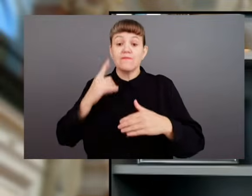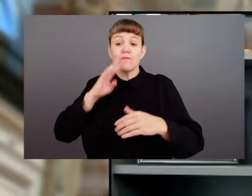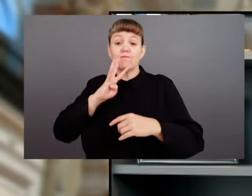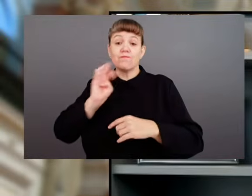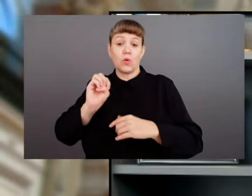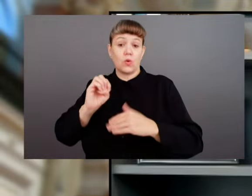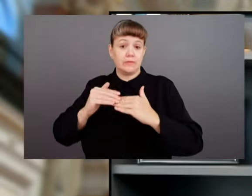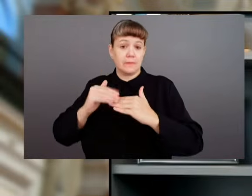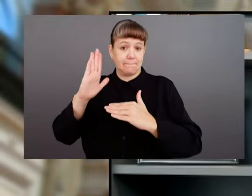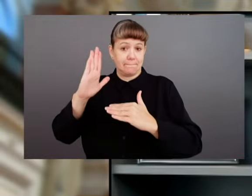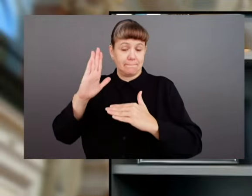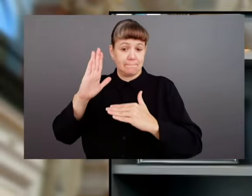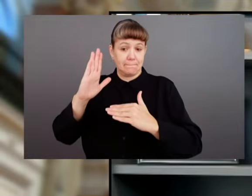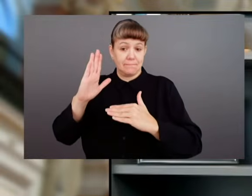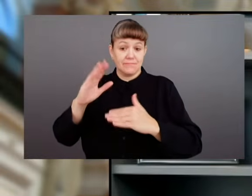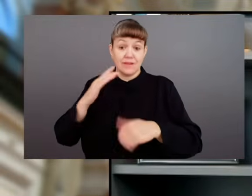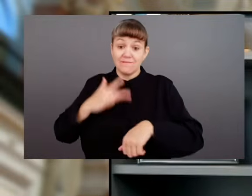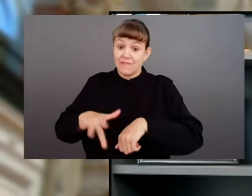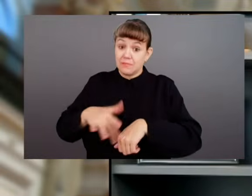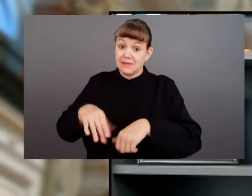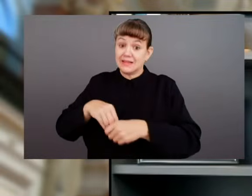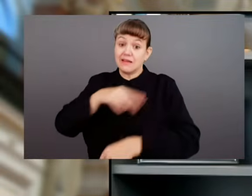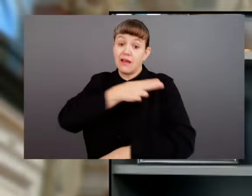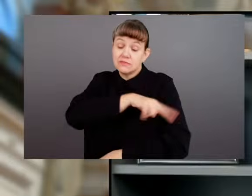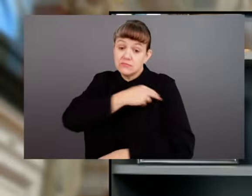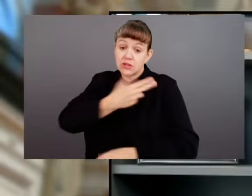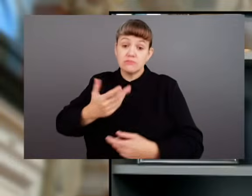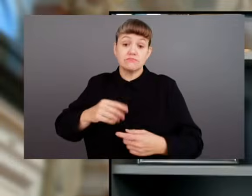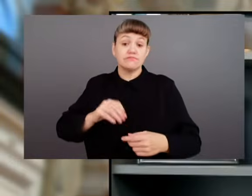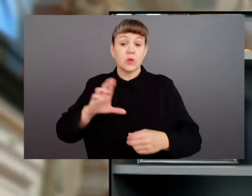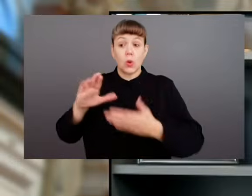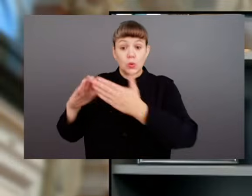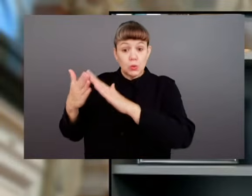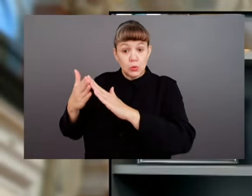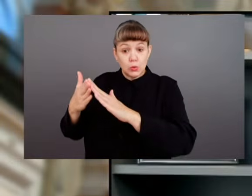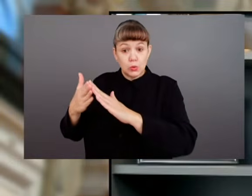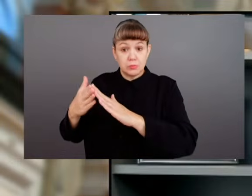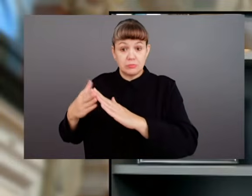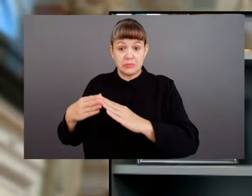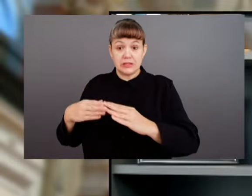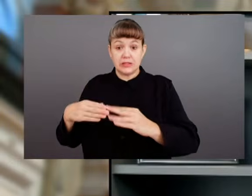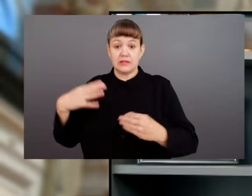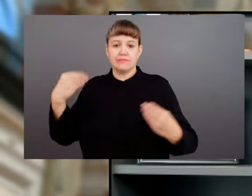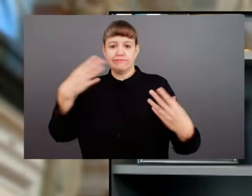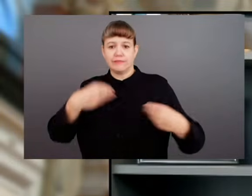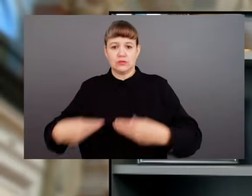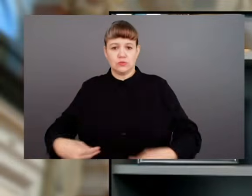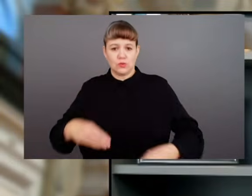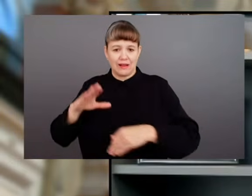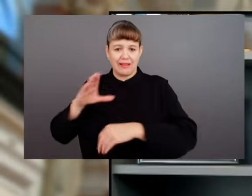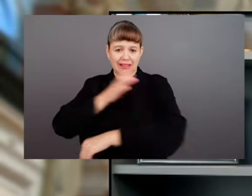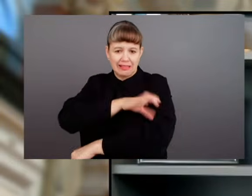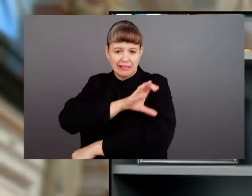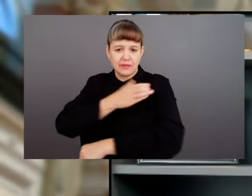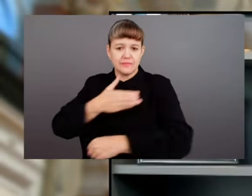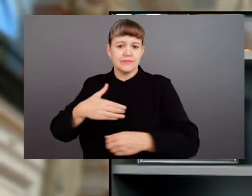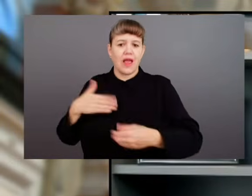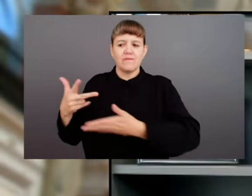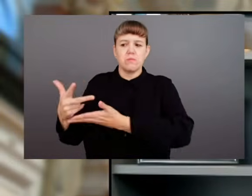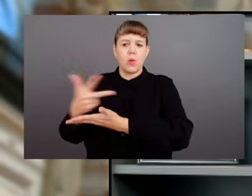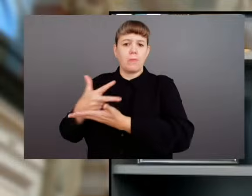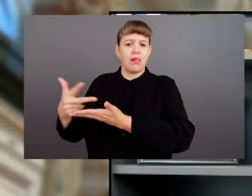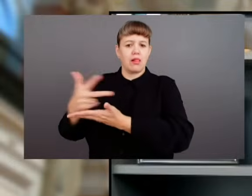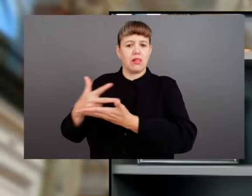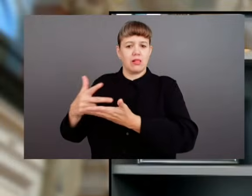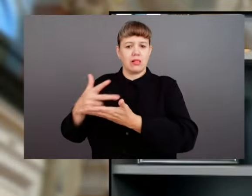mammography vans. BC Cancer continues to work with regional health authorities to improve access, scheduling additional or extended visits from the mobile